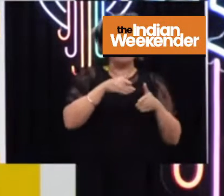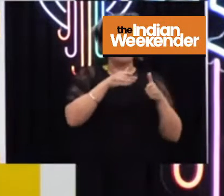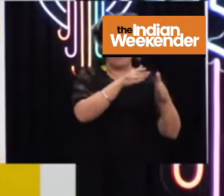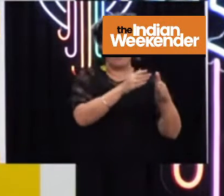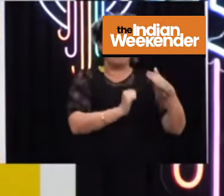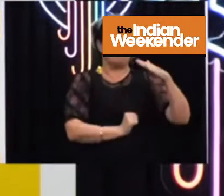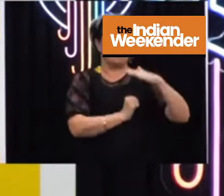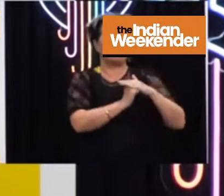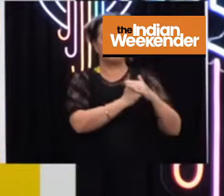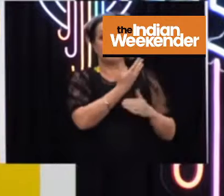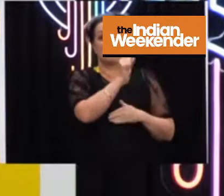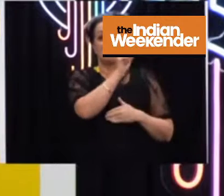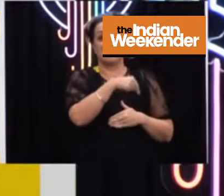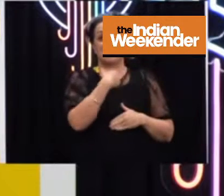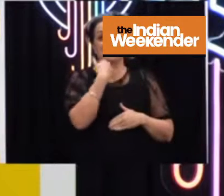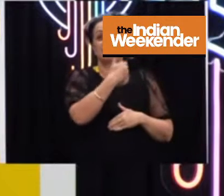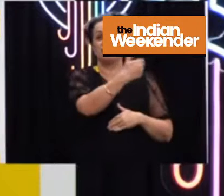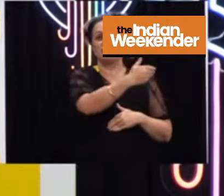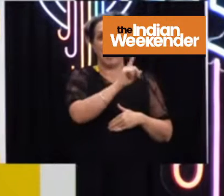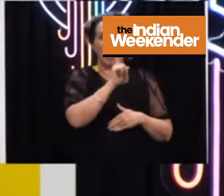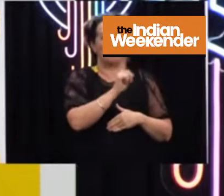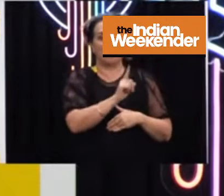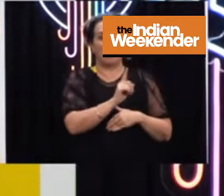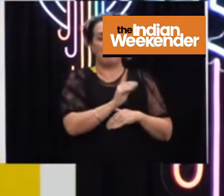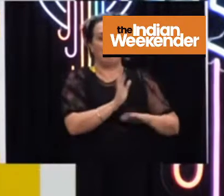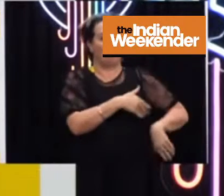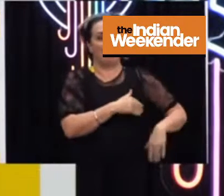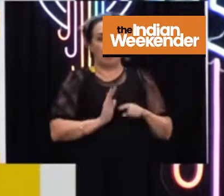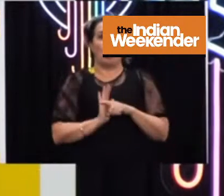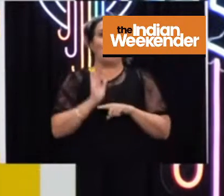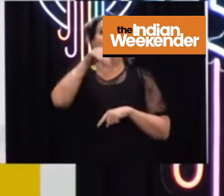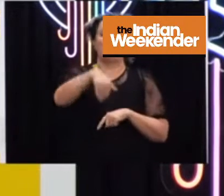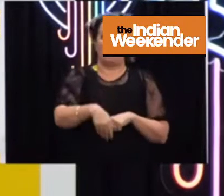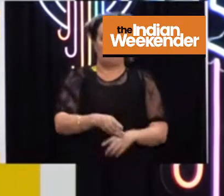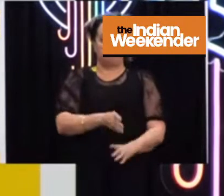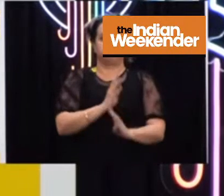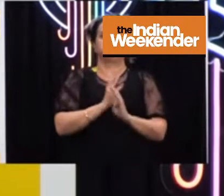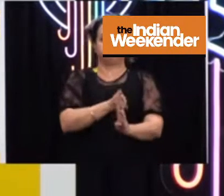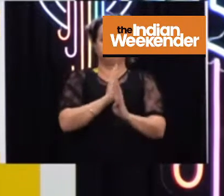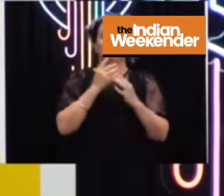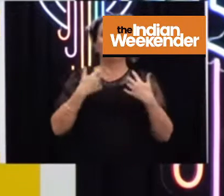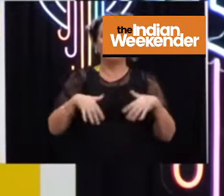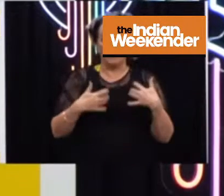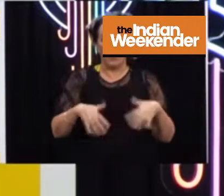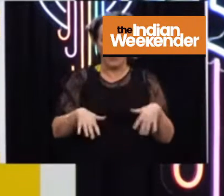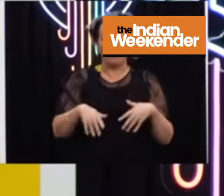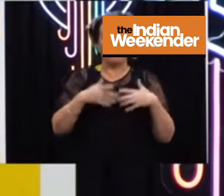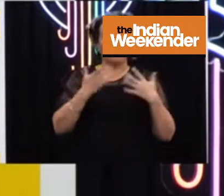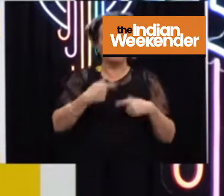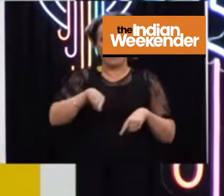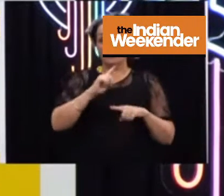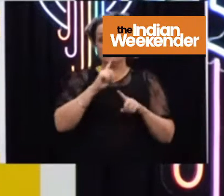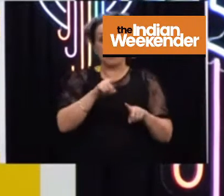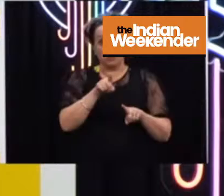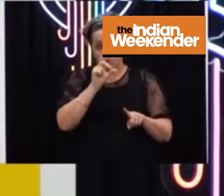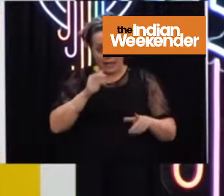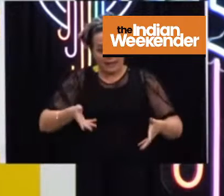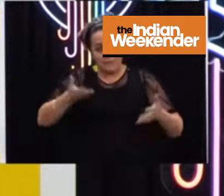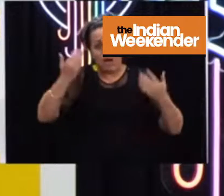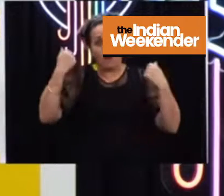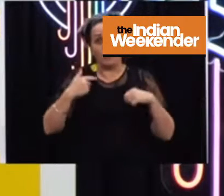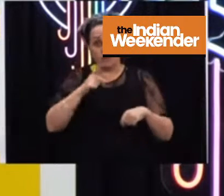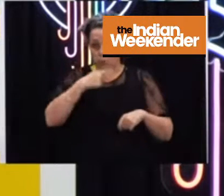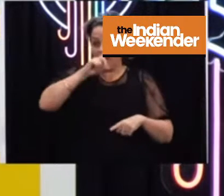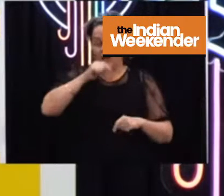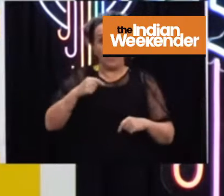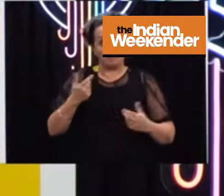be doing 50,000 a day. We're doing more than that, and we've consistently done more than that, and now we're telling New Zealanders, you can keep going. We've got the